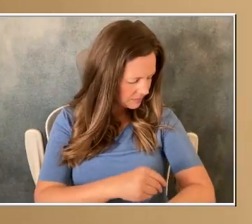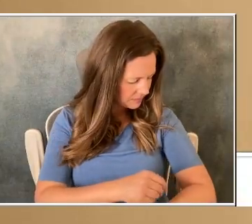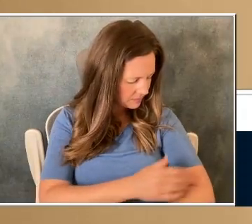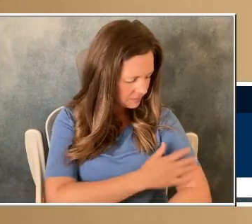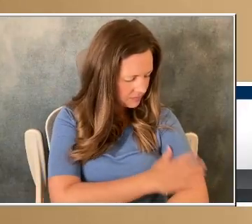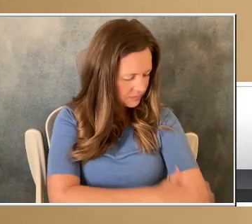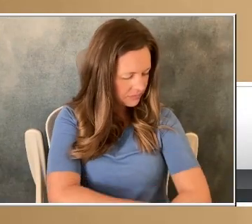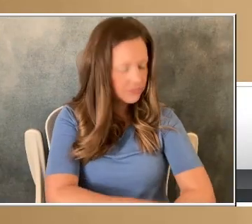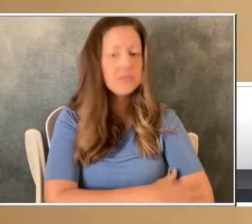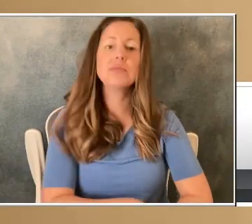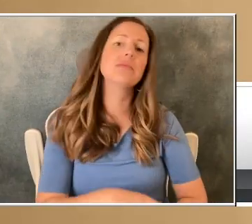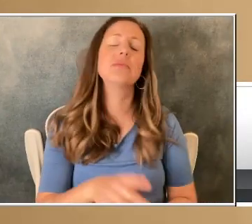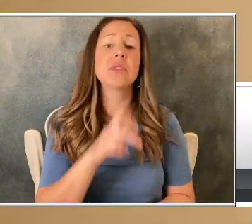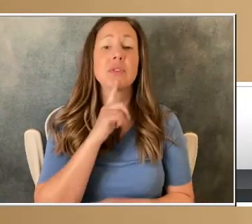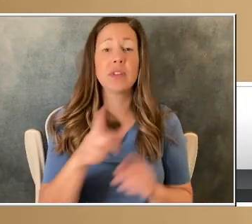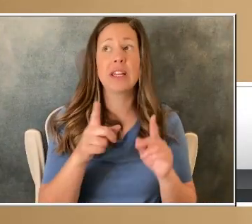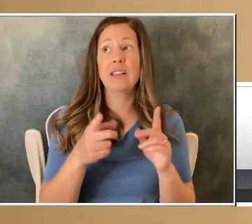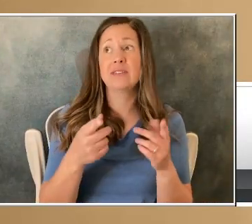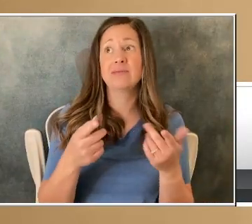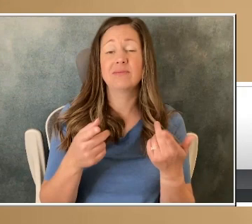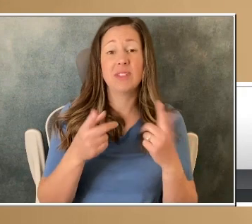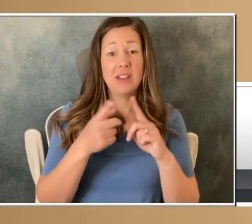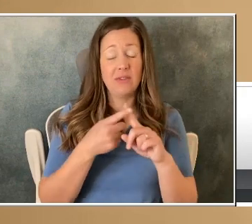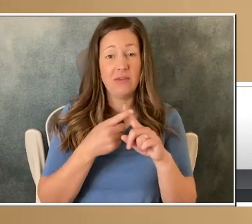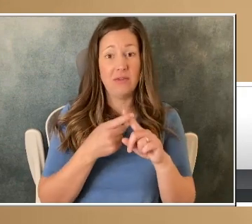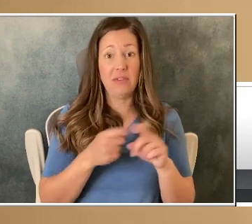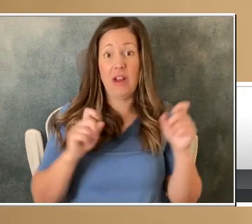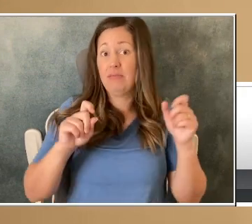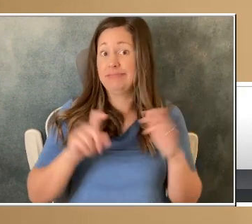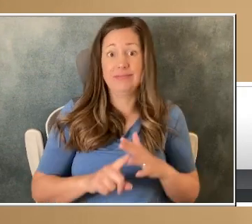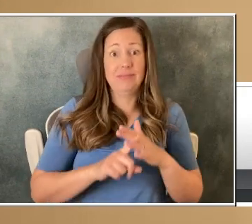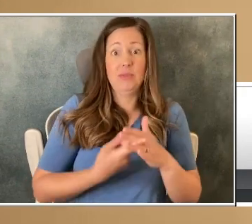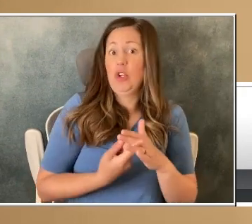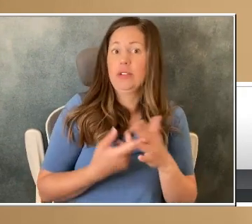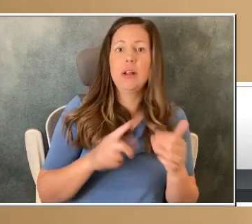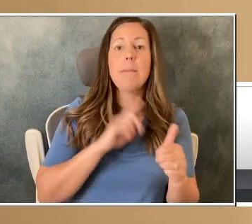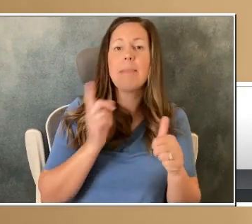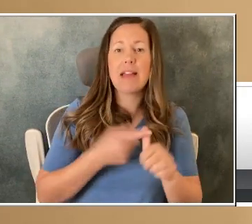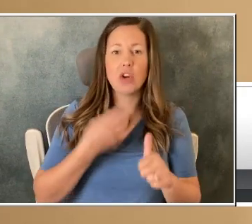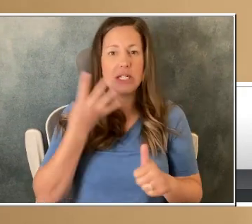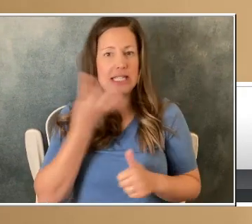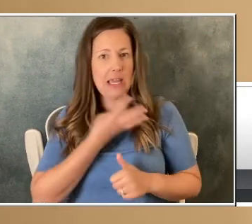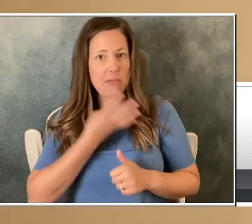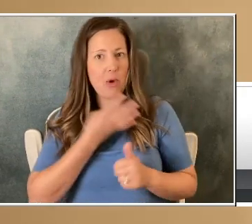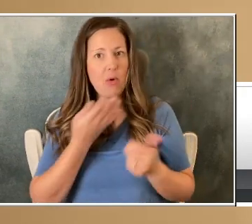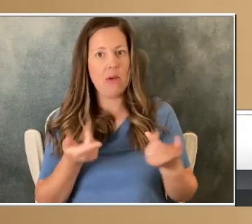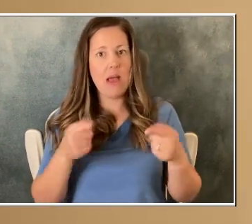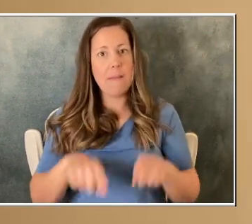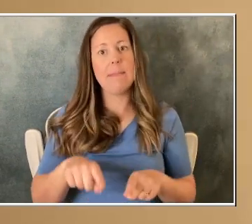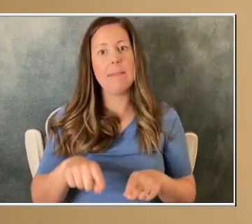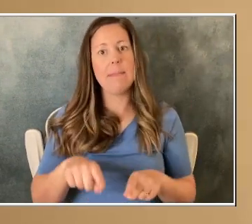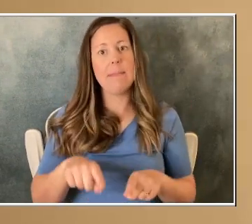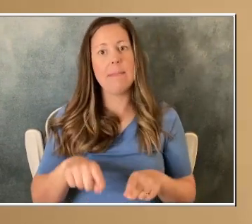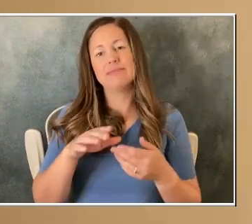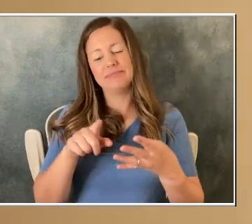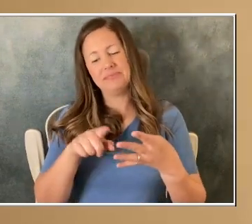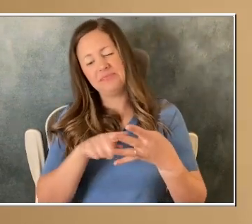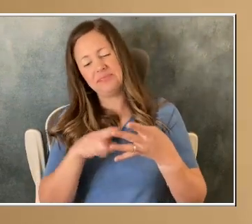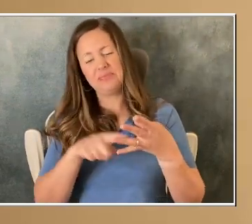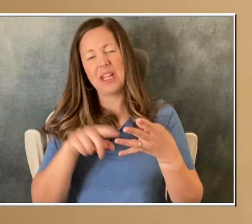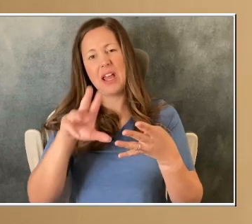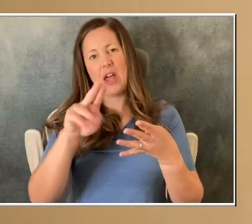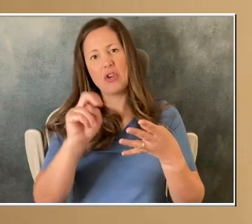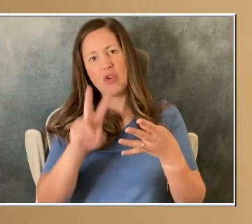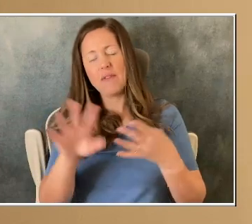Pretty much from the start. I had my first chemo session mid-November, and about 10 days later,